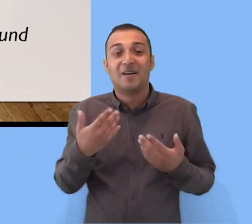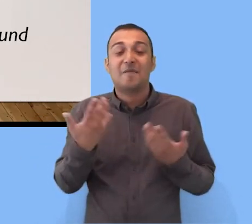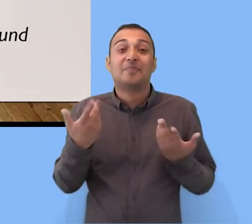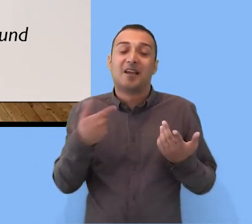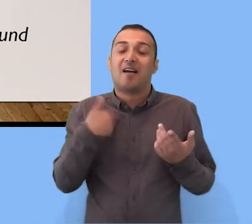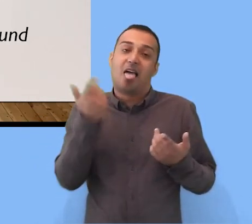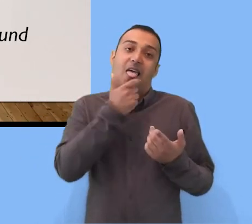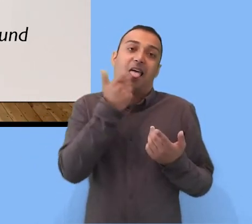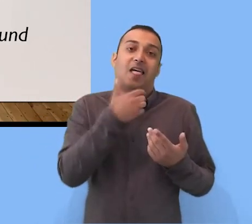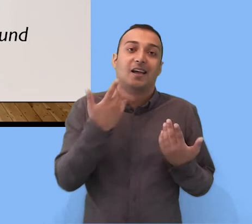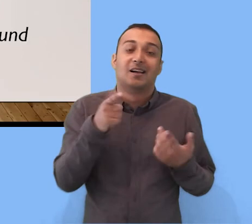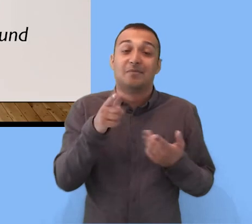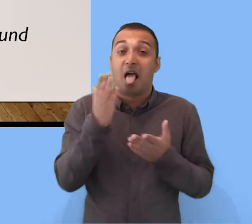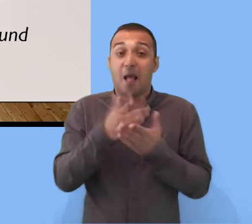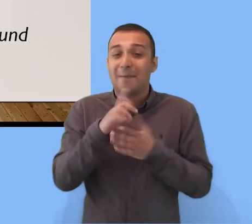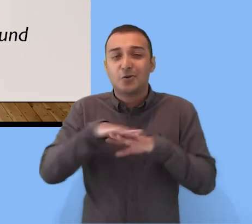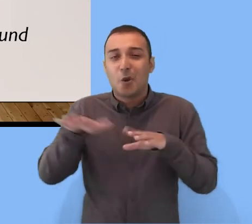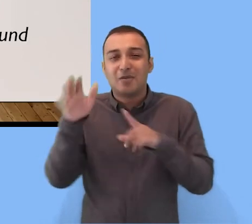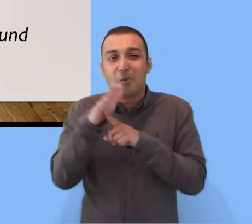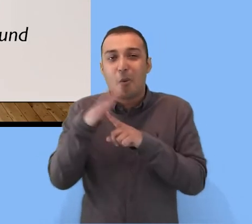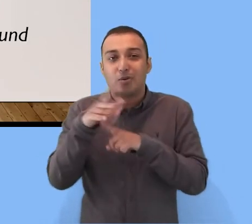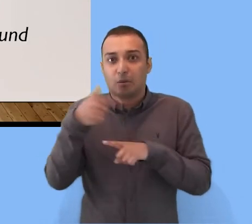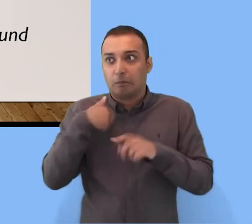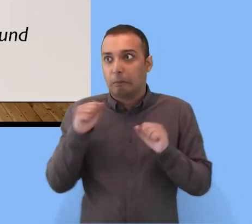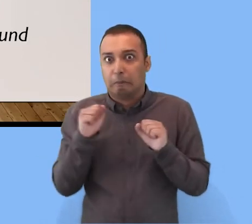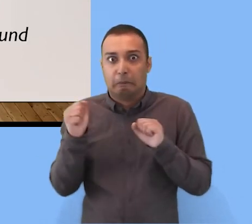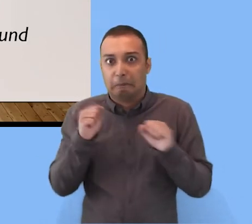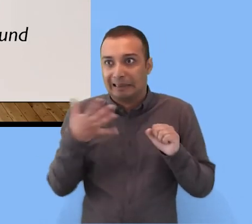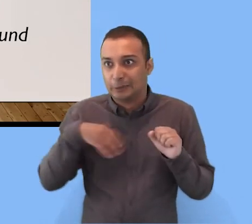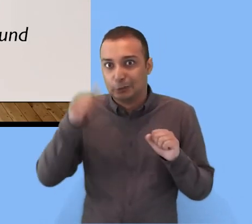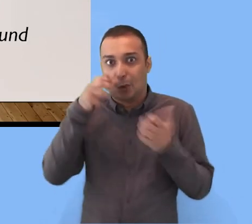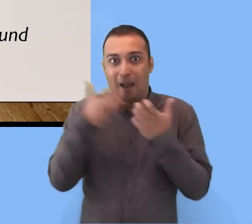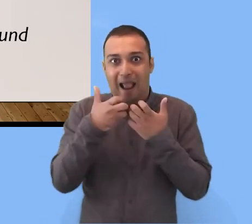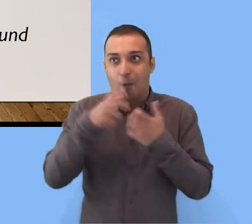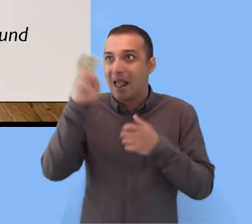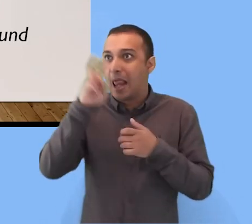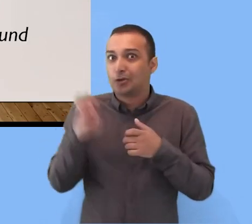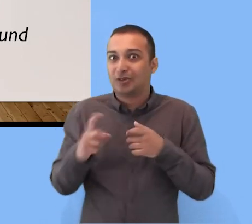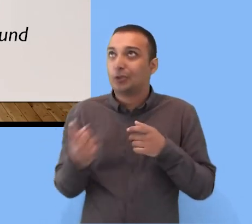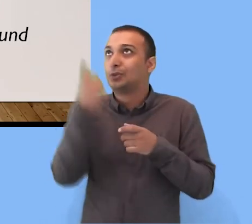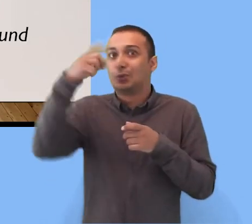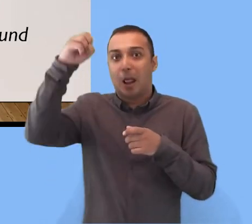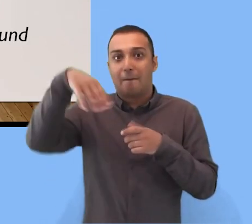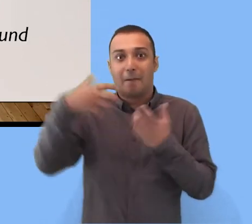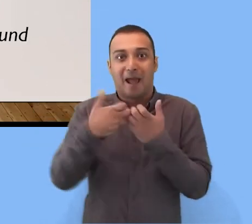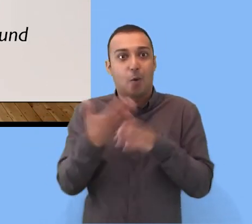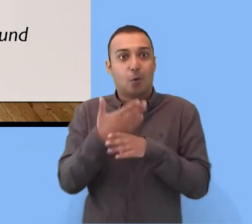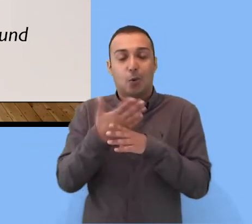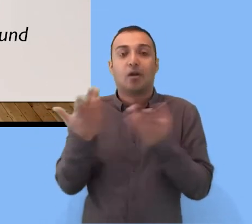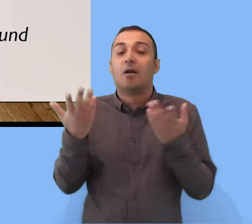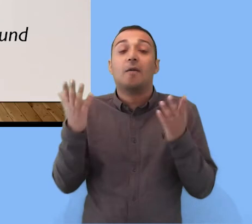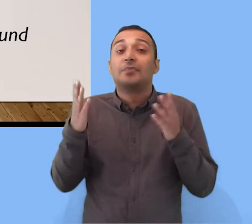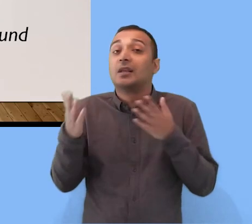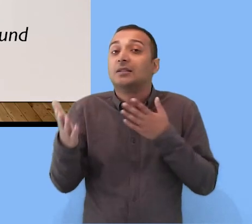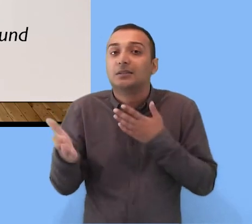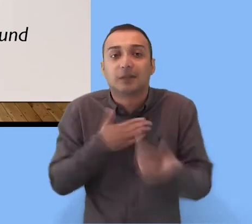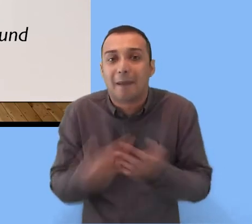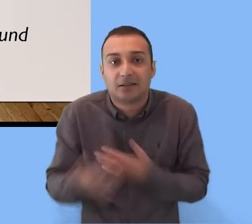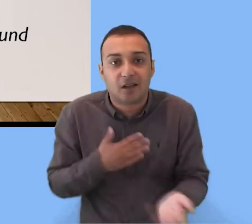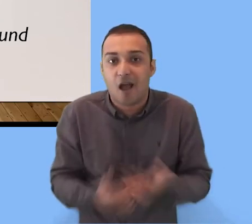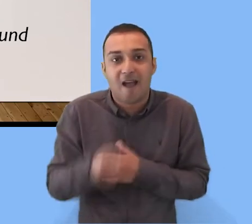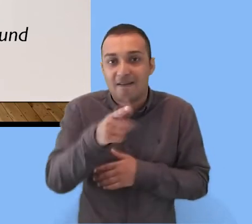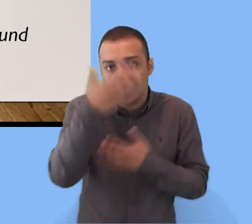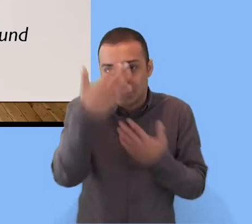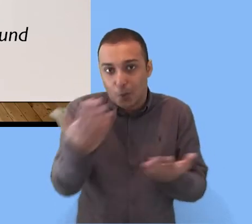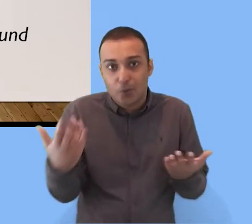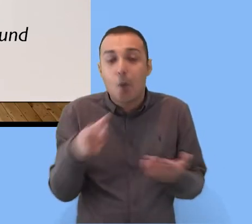how the electricity gets to the light bulb. What's important is parents say, no, I don't know either. How do you think we could find out? Where could we look it up? It's